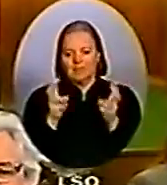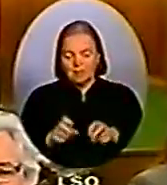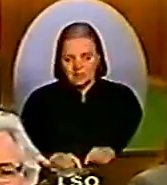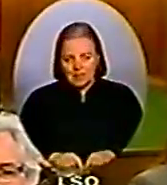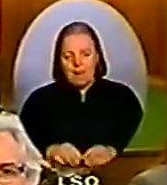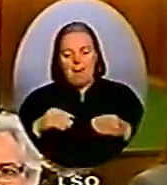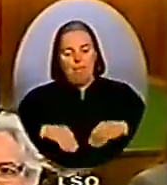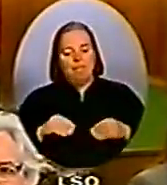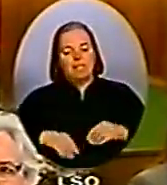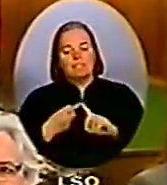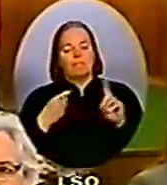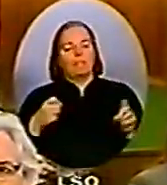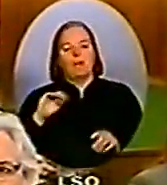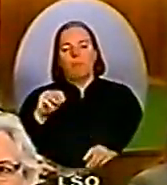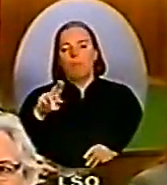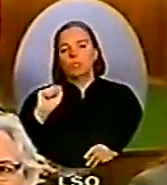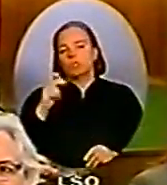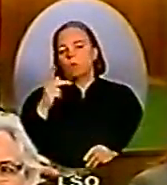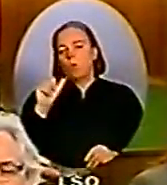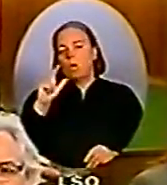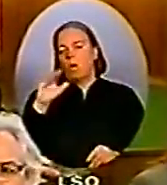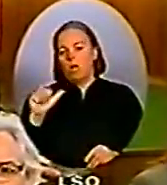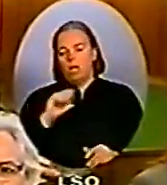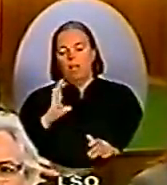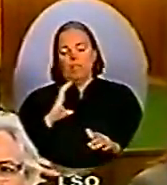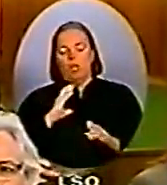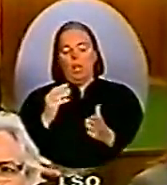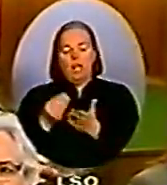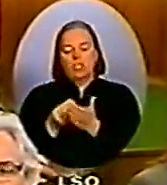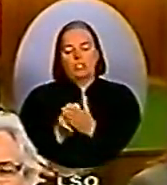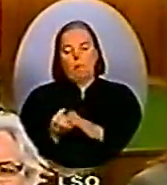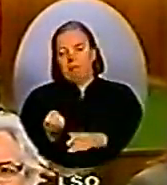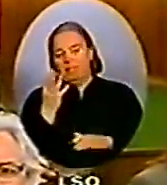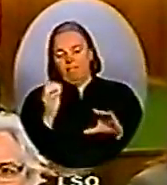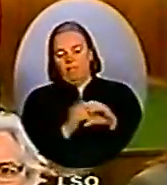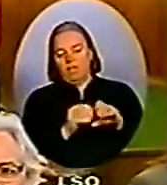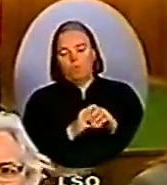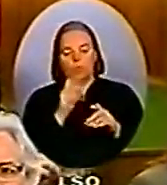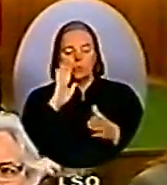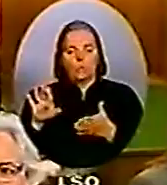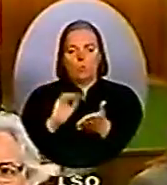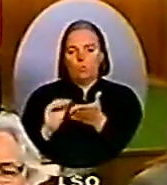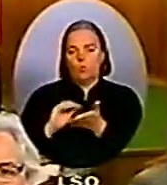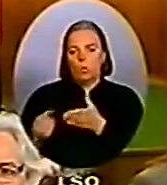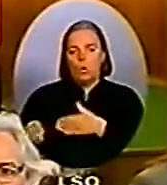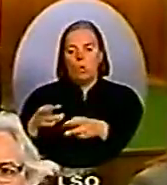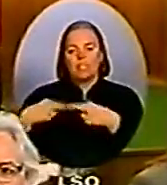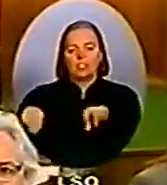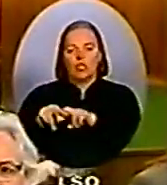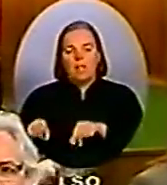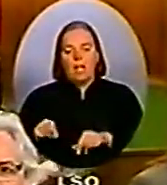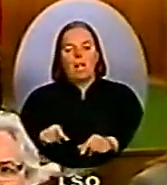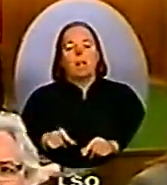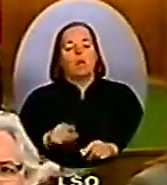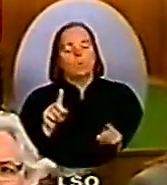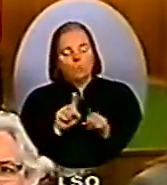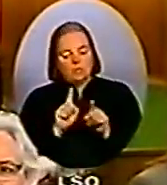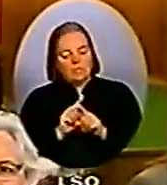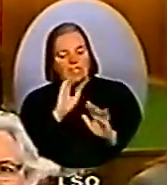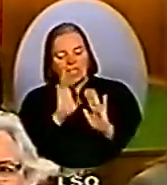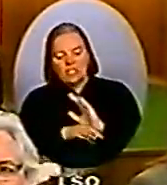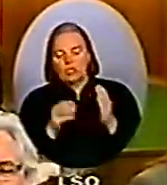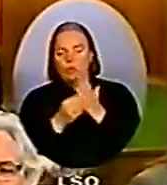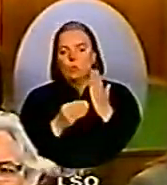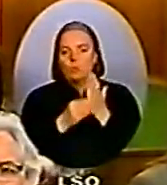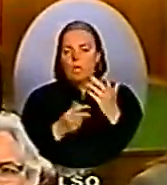his constituency office and then buried the documents and is refusing to tell Canadians what services are on the chopping block. Now, the